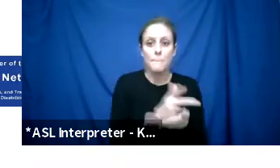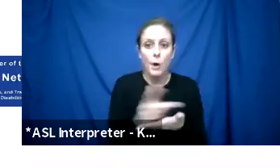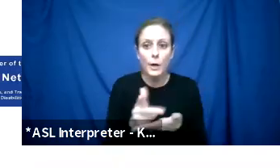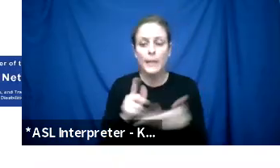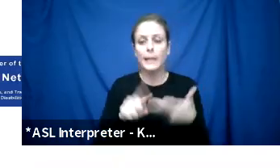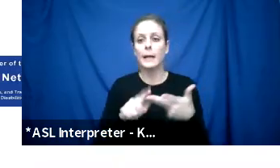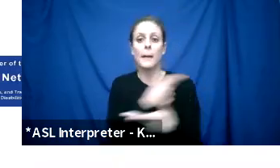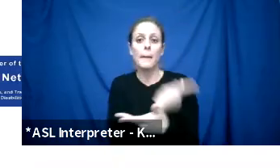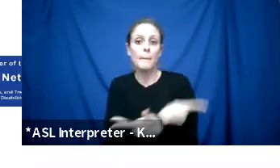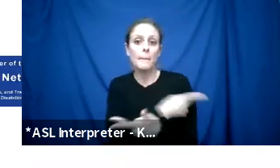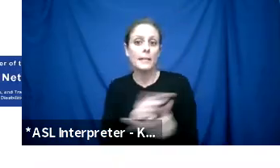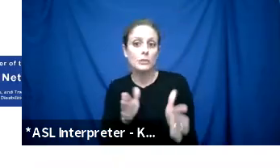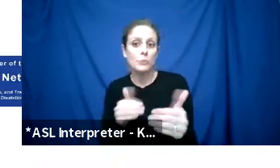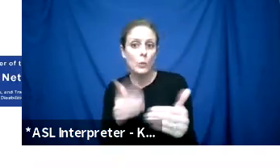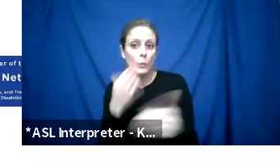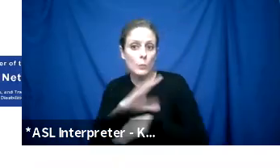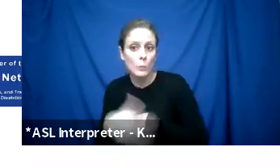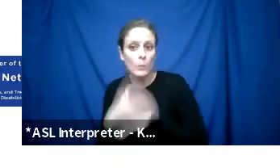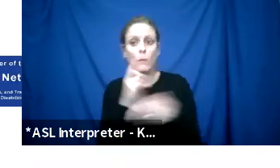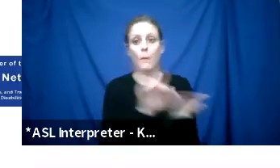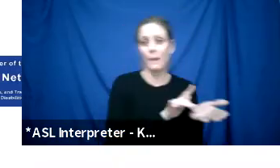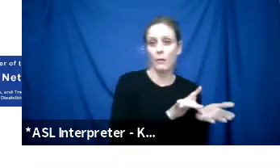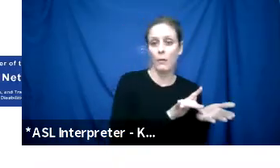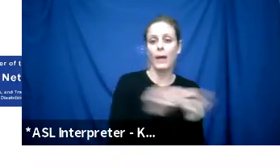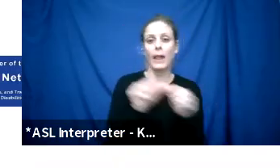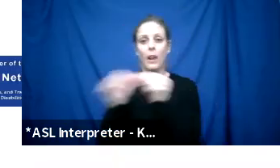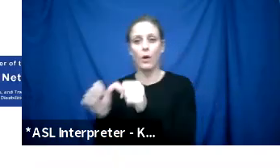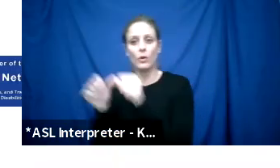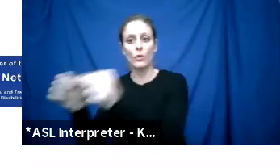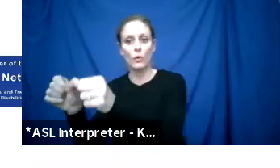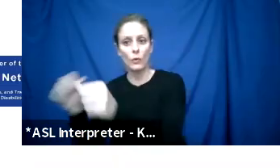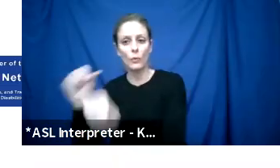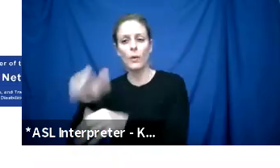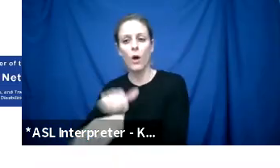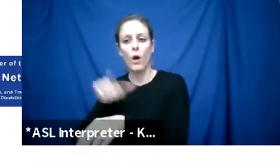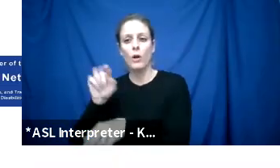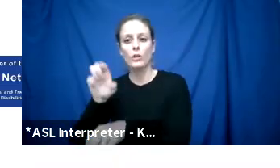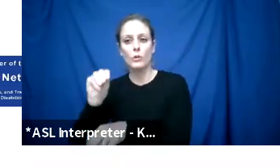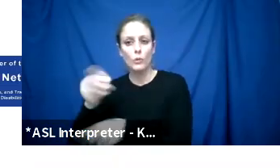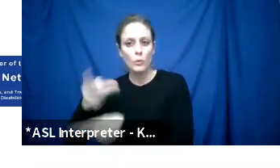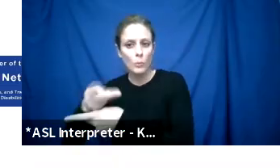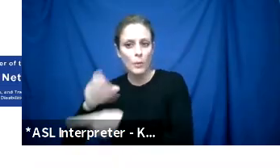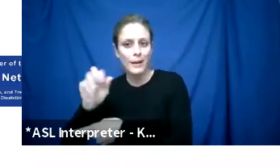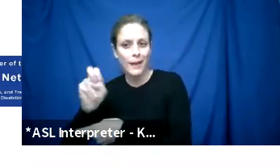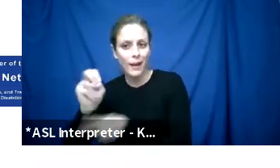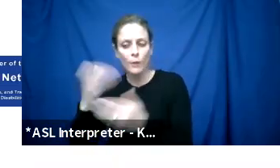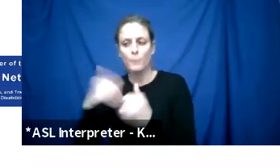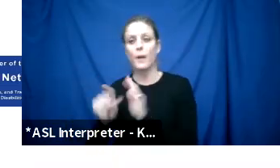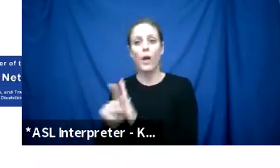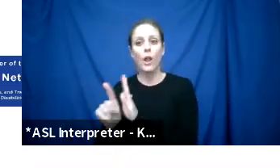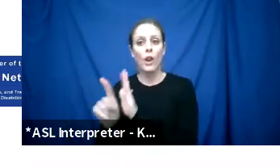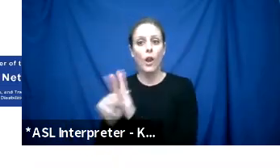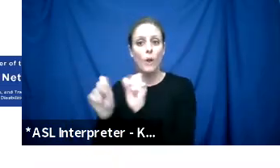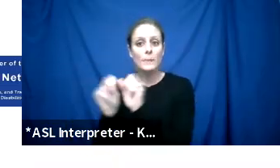for both medical and long-term care facilities, alarm systems, and toilet rooms in intensive